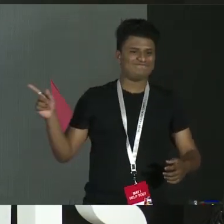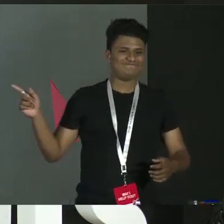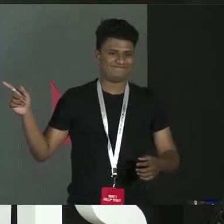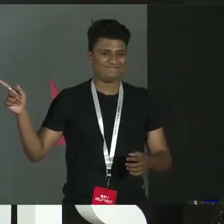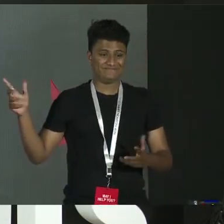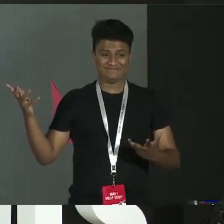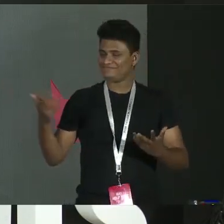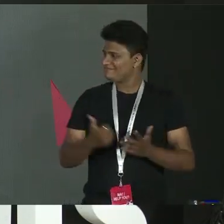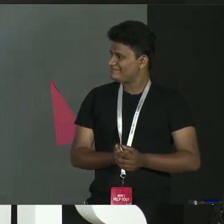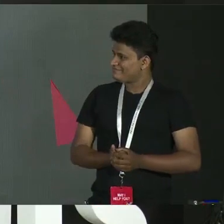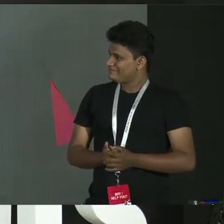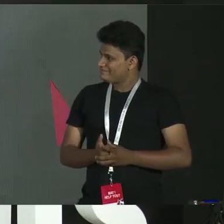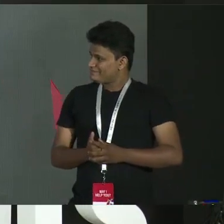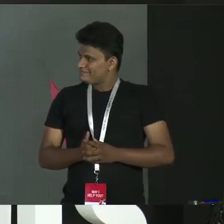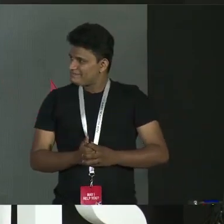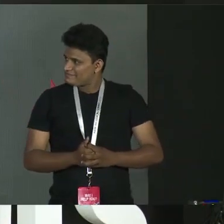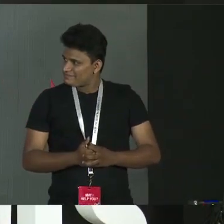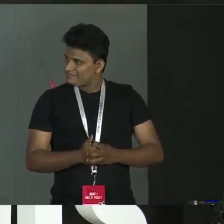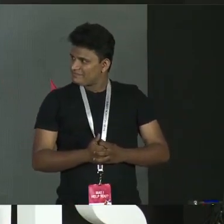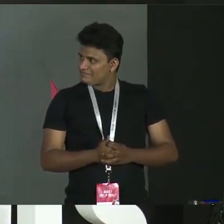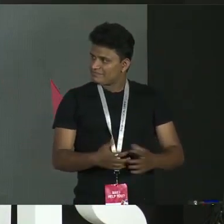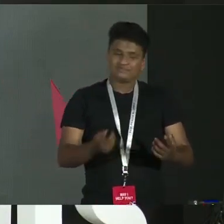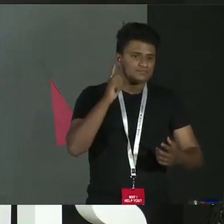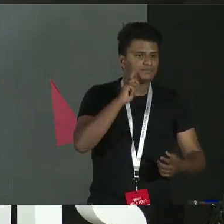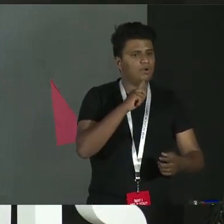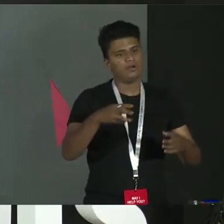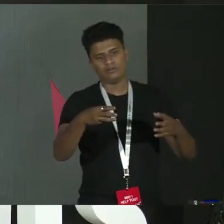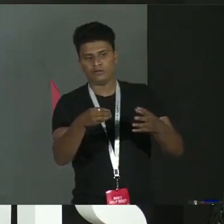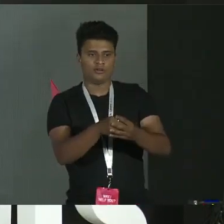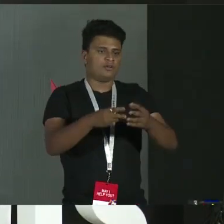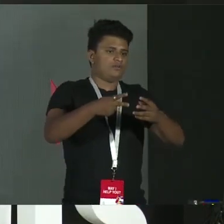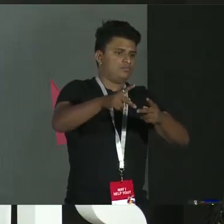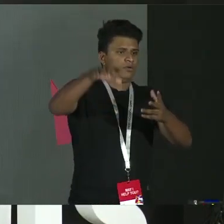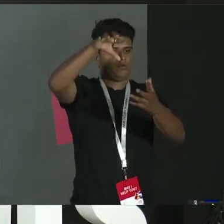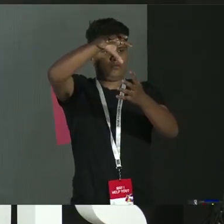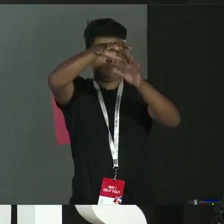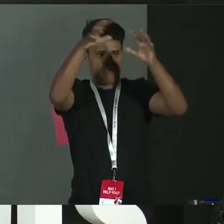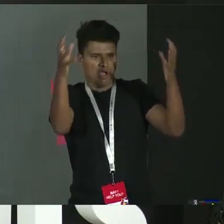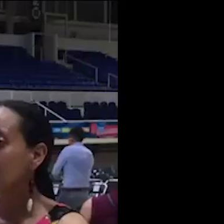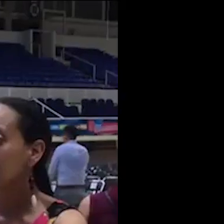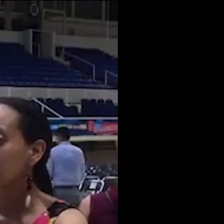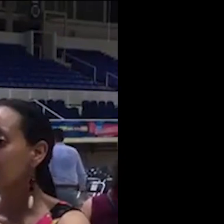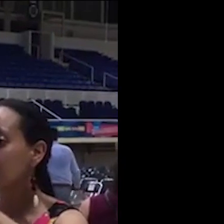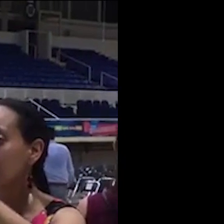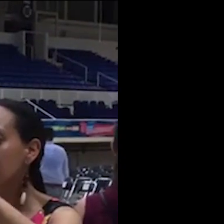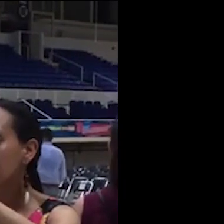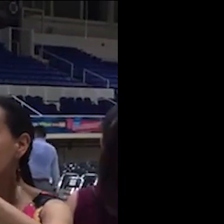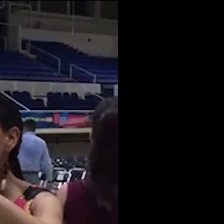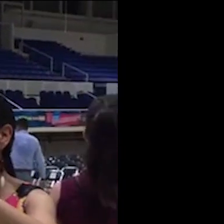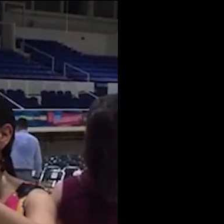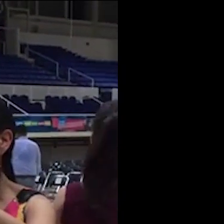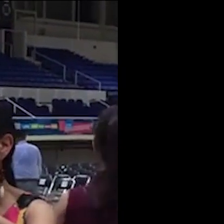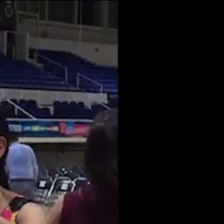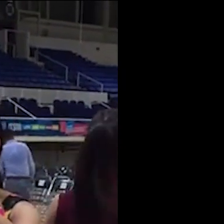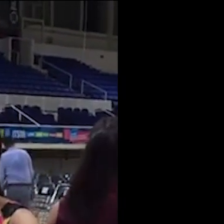respond back. Deaf communities all over the world have developed their own sign languages.